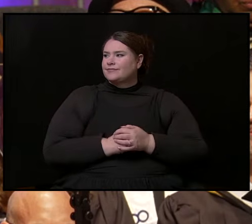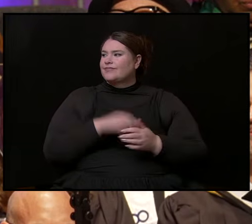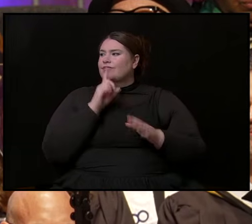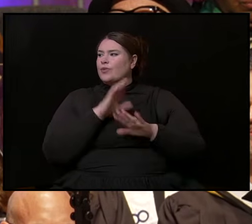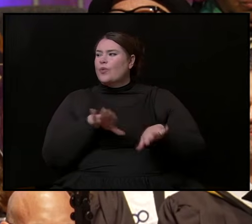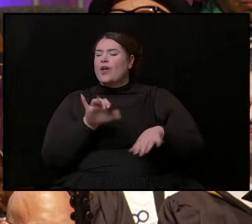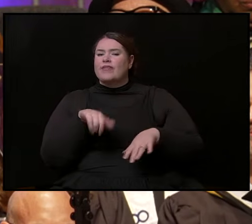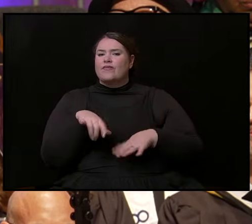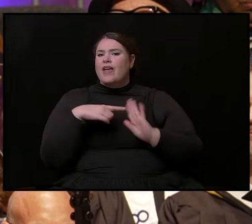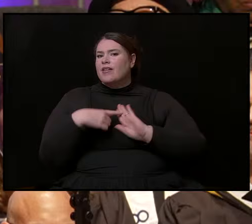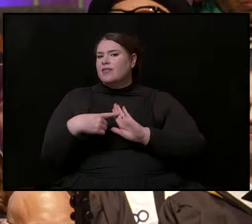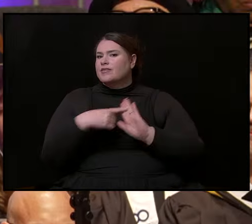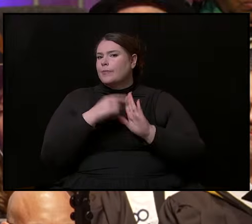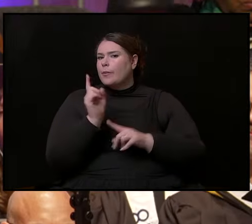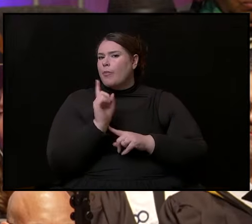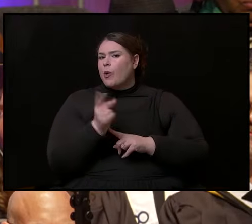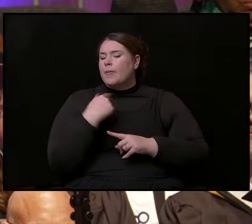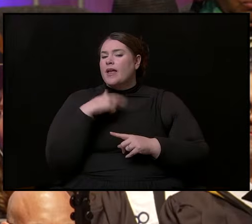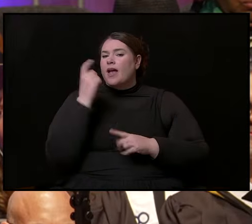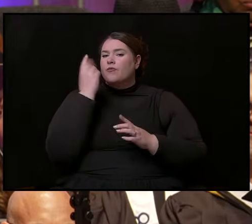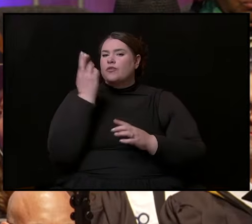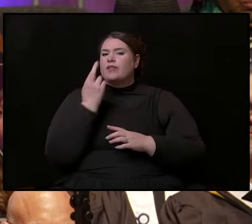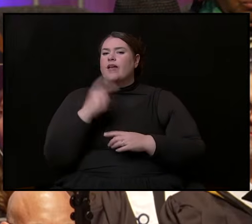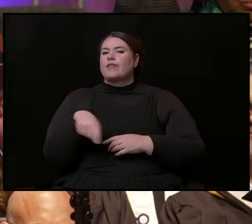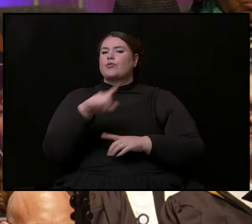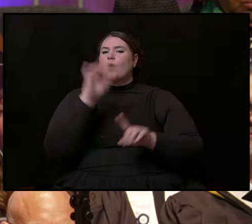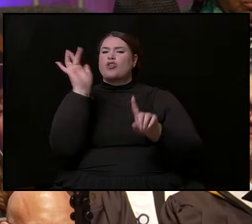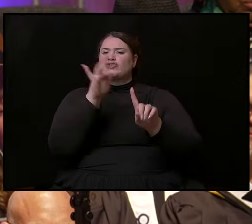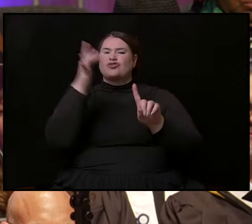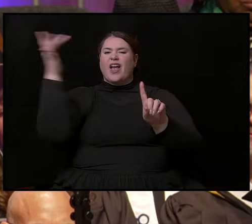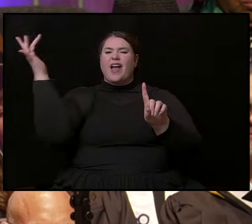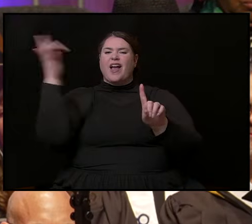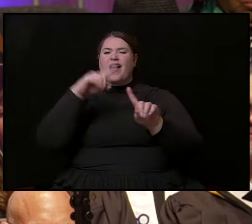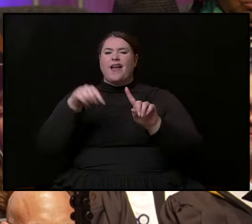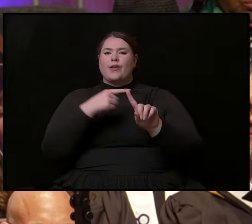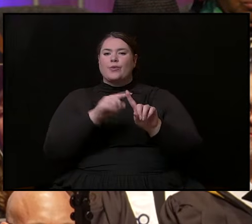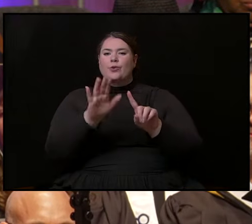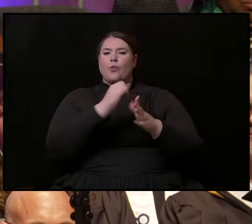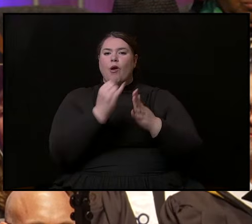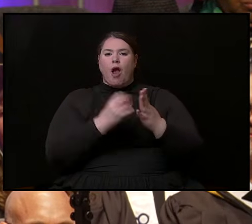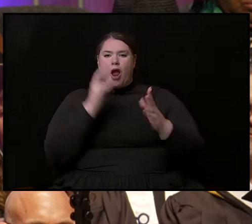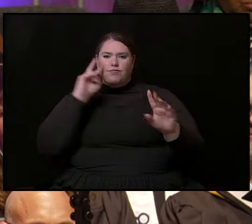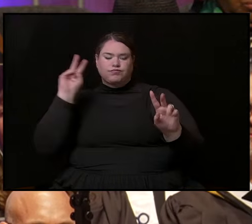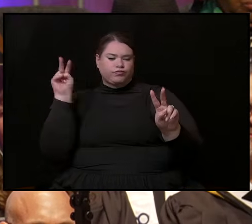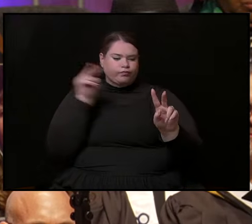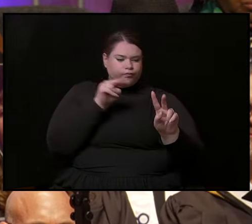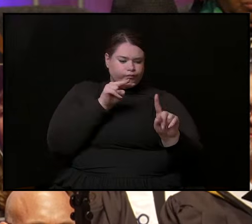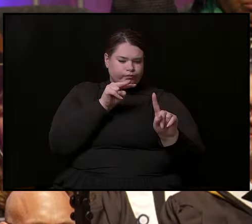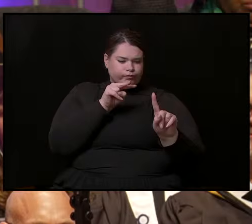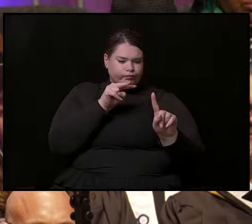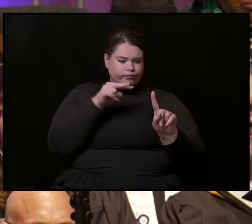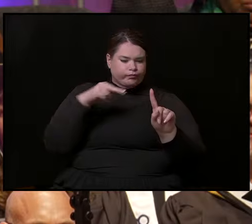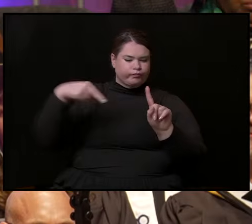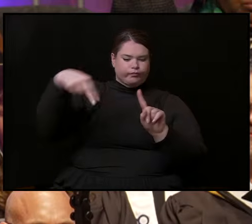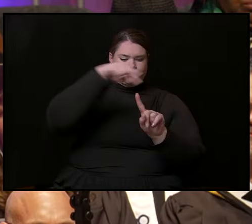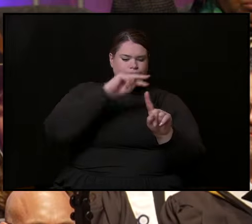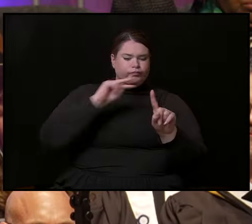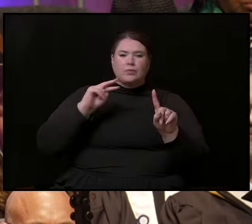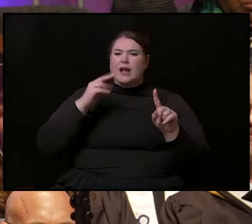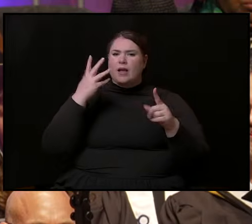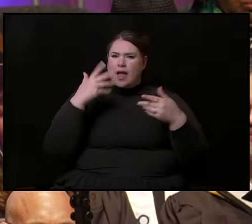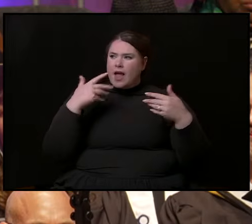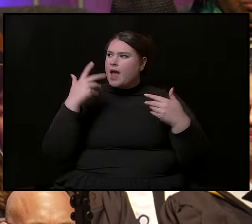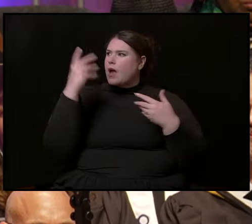I realized that you shine brightest when art is seen, when you put it out into the world. For some of